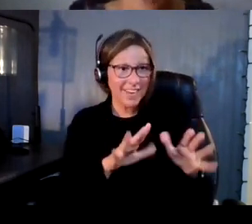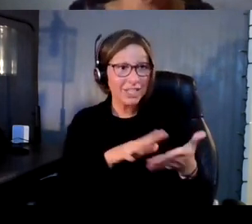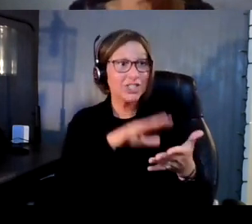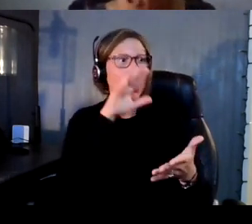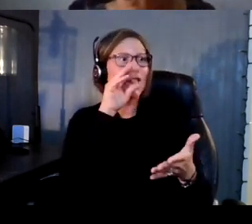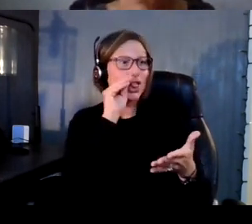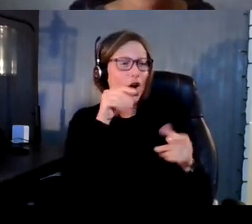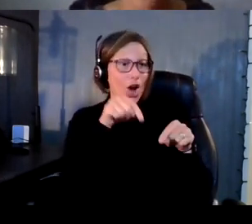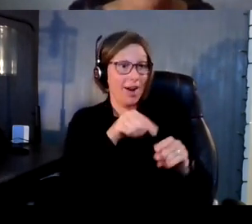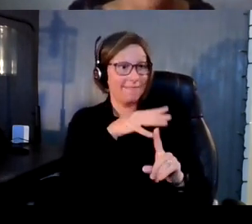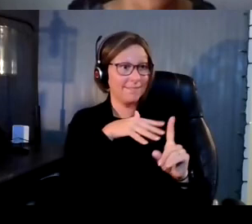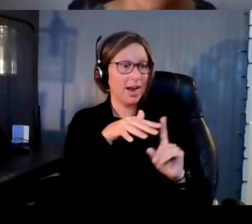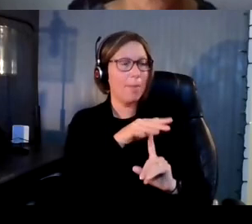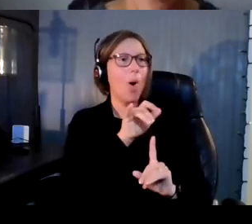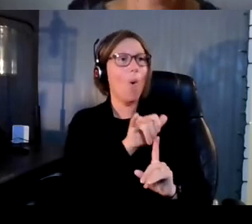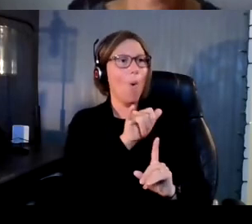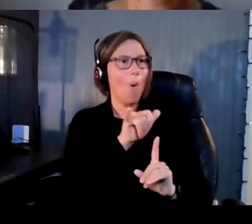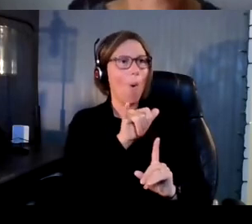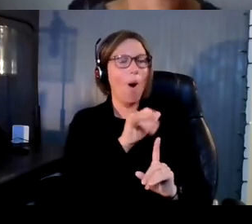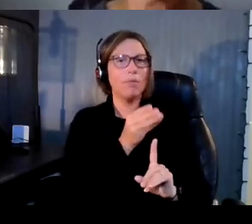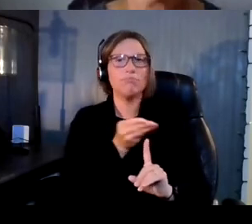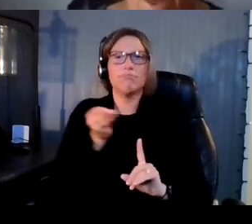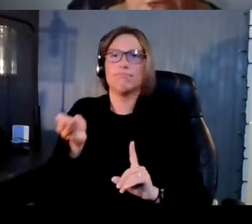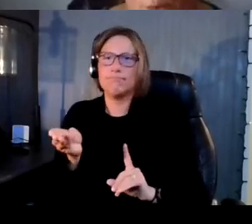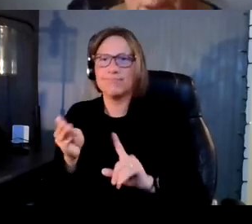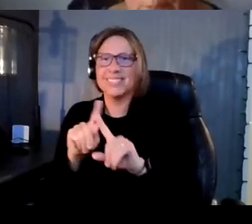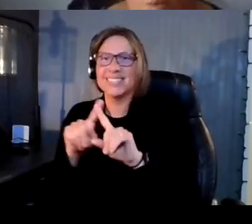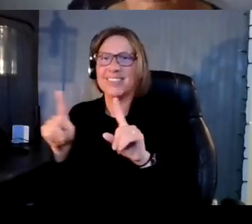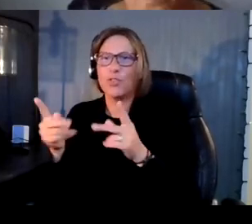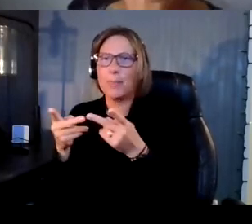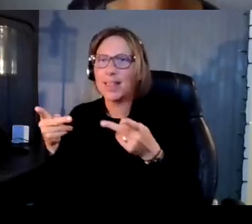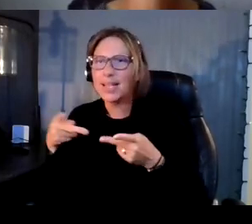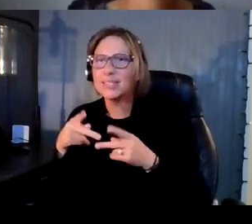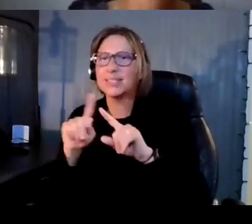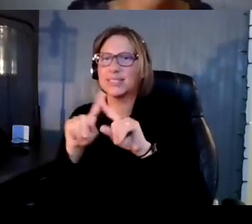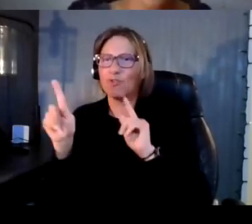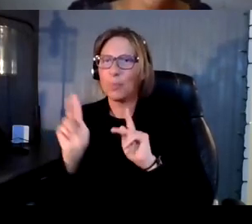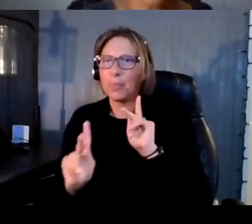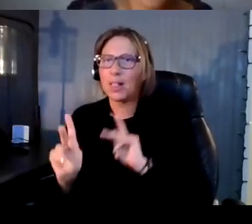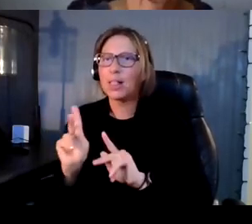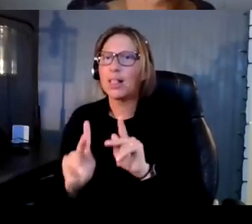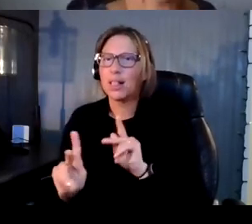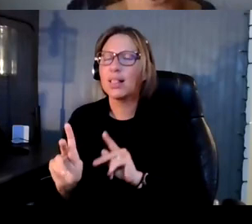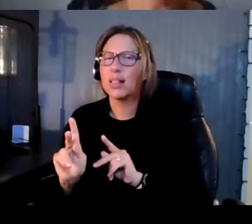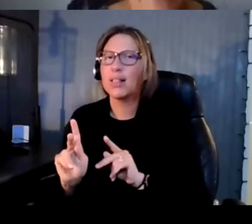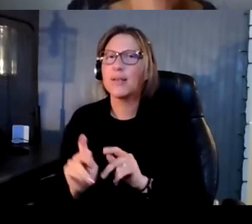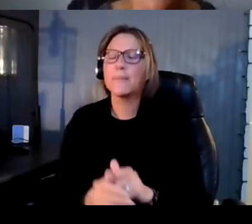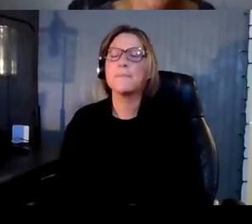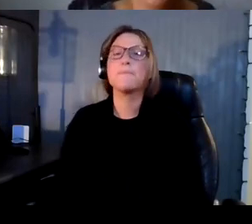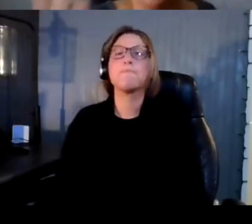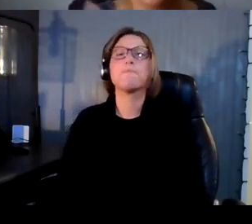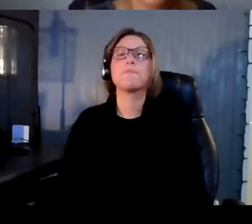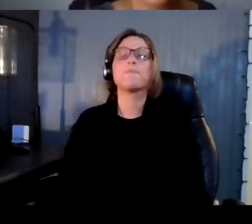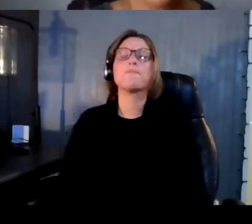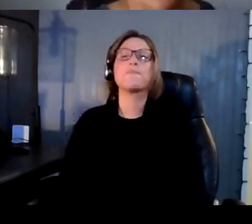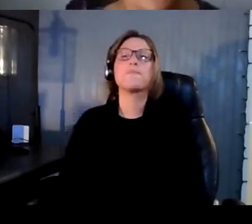they know, oh, well, this really does work in other places with other people. We're going to